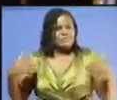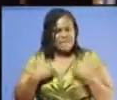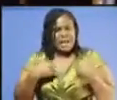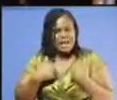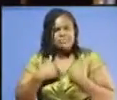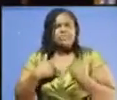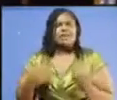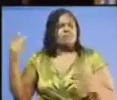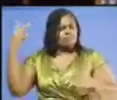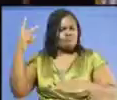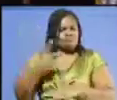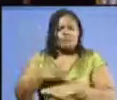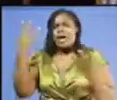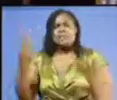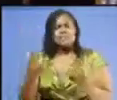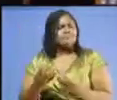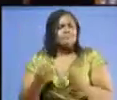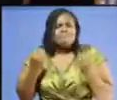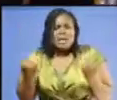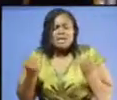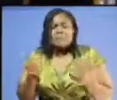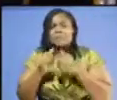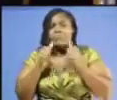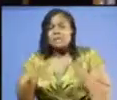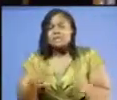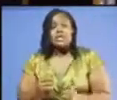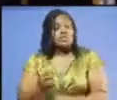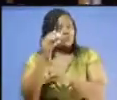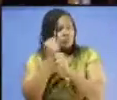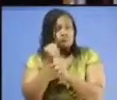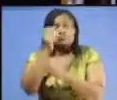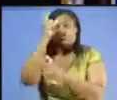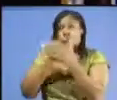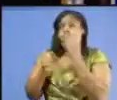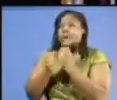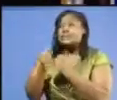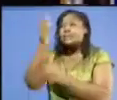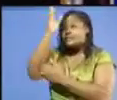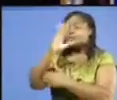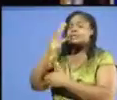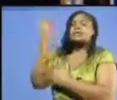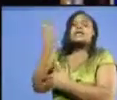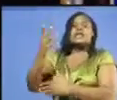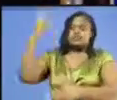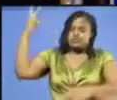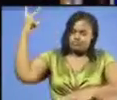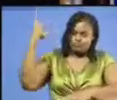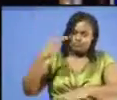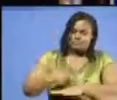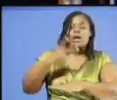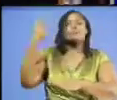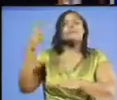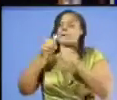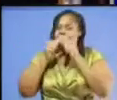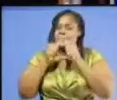on, if the Lord is your God, he will give you double for your trouble.